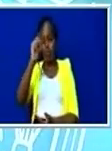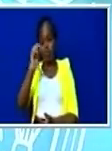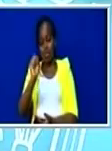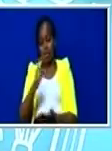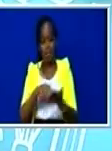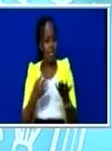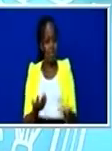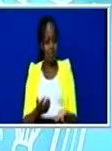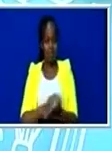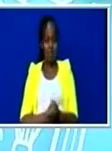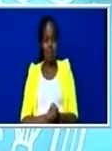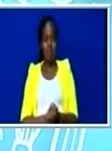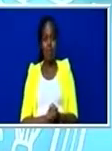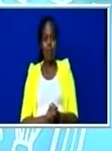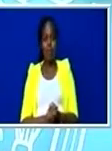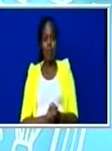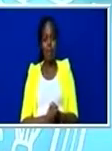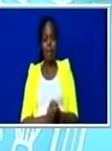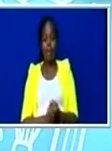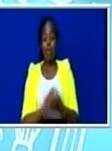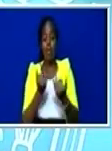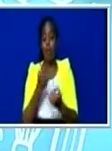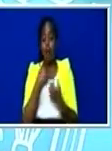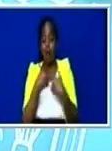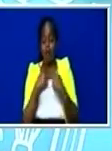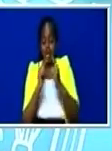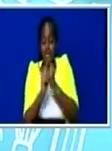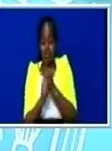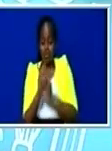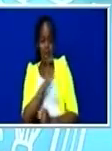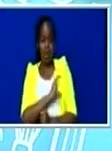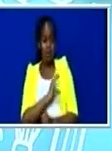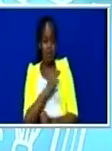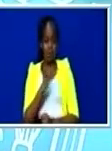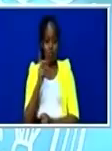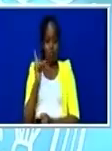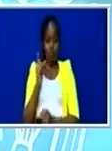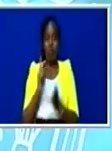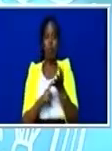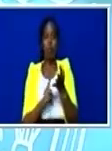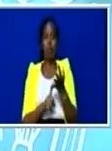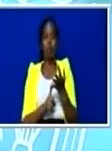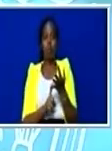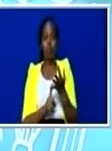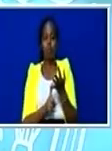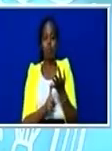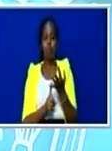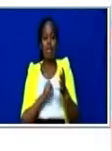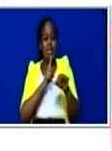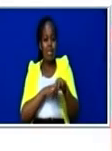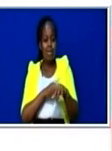are the properties of proteins? So we have several properties of proteins. Number one, when